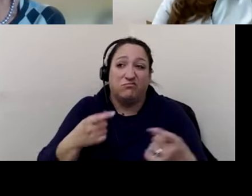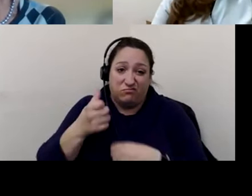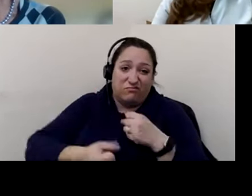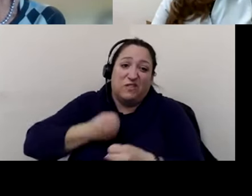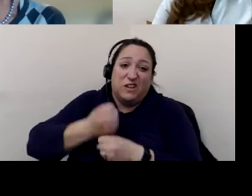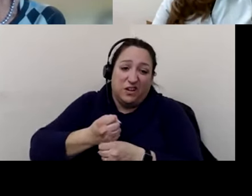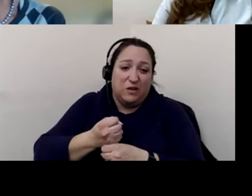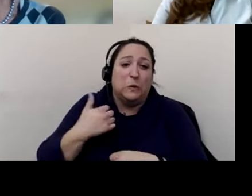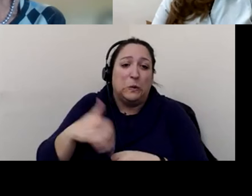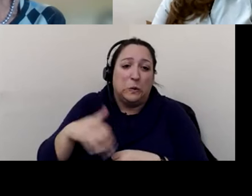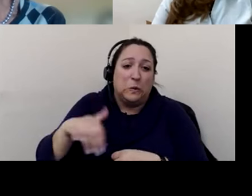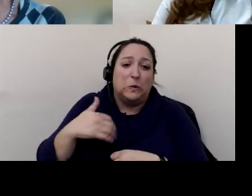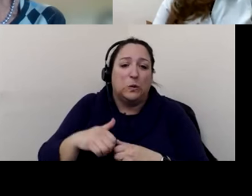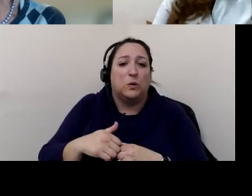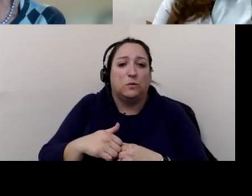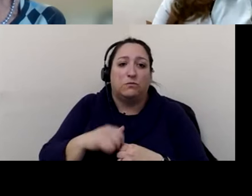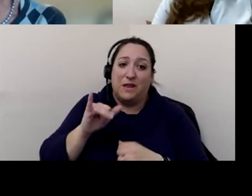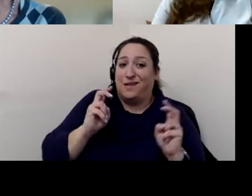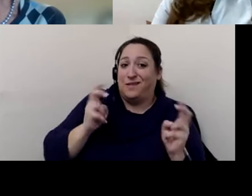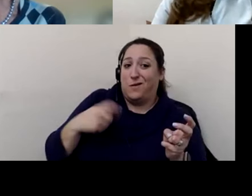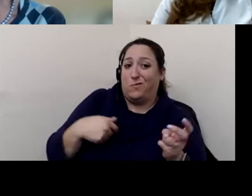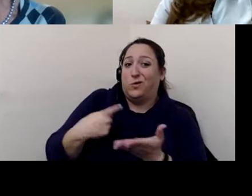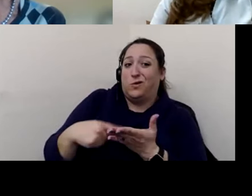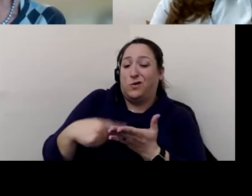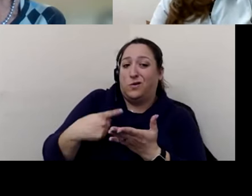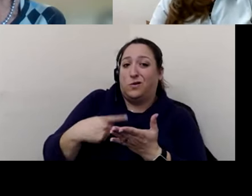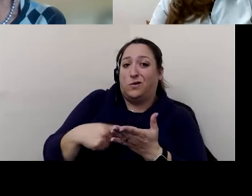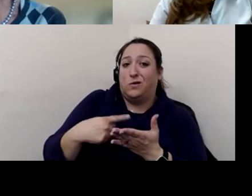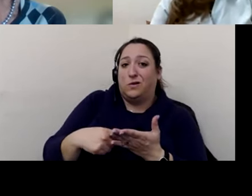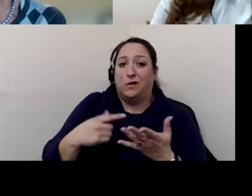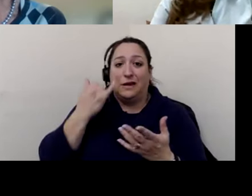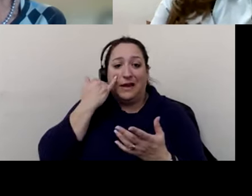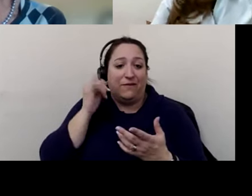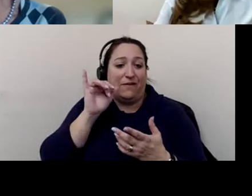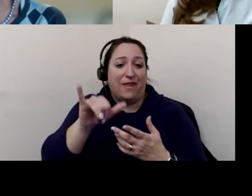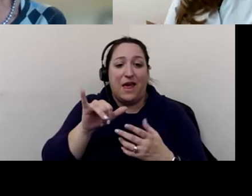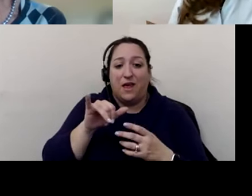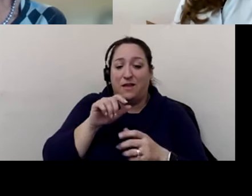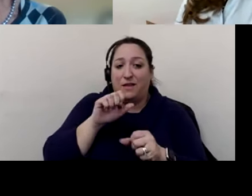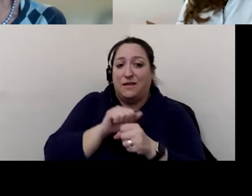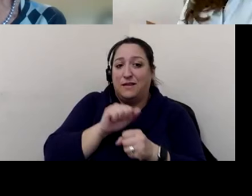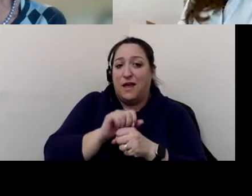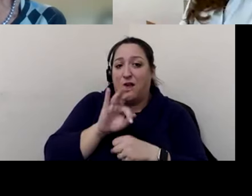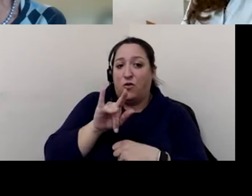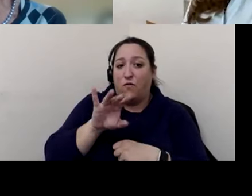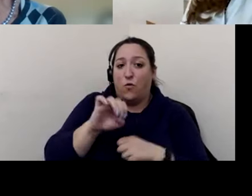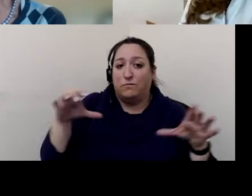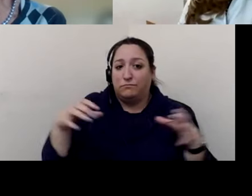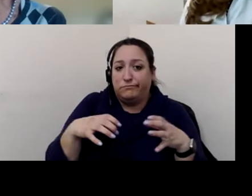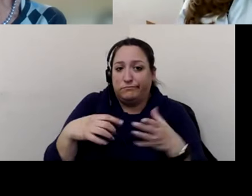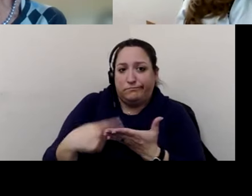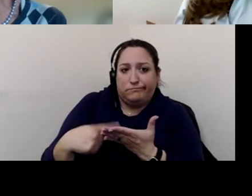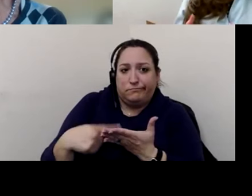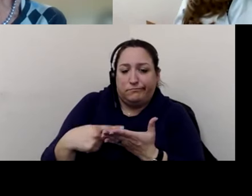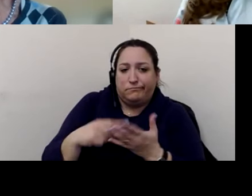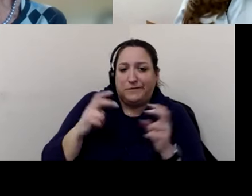years. It is one of those topics that we talk about whenever the Willowbrook Task Force meets. And it's one of those